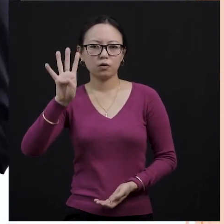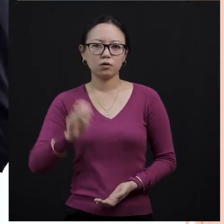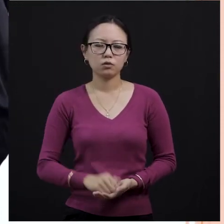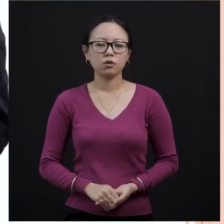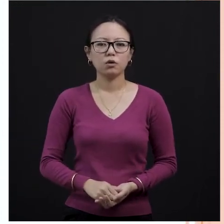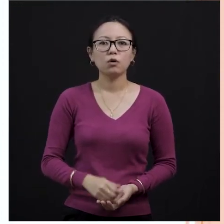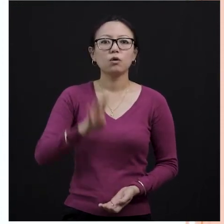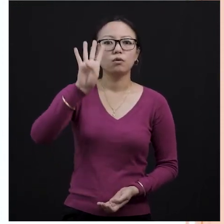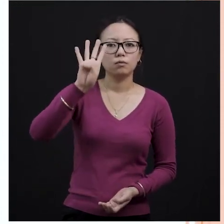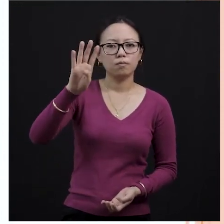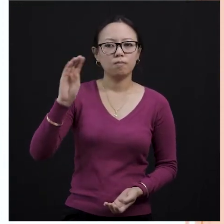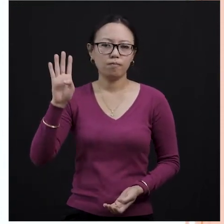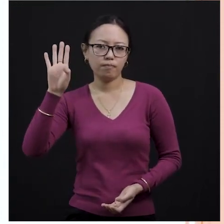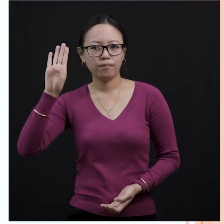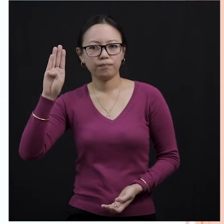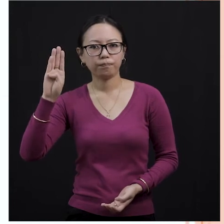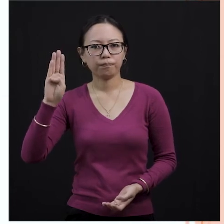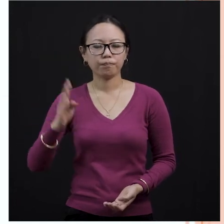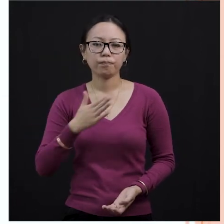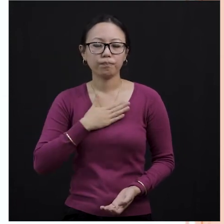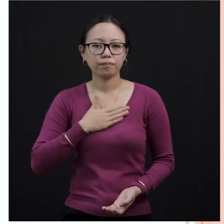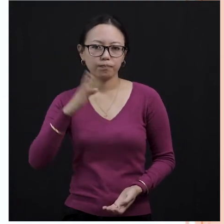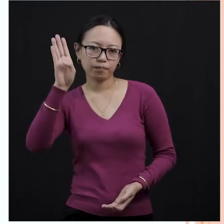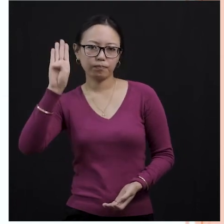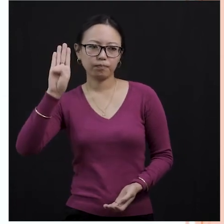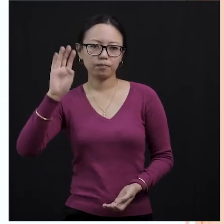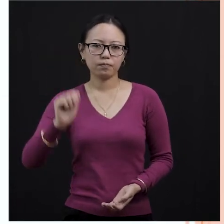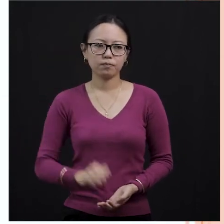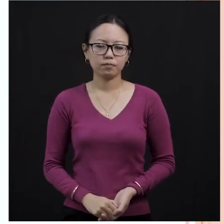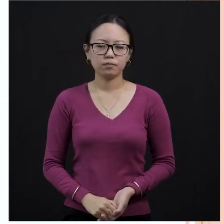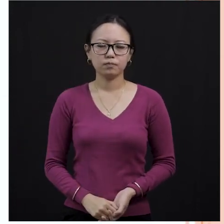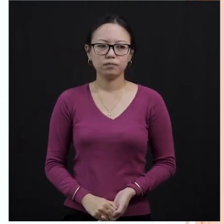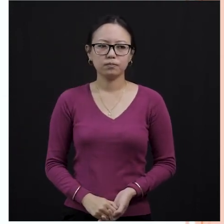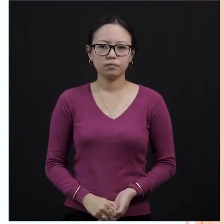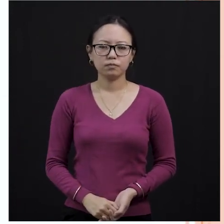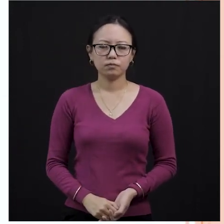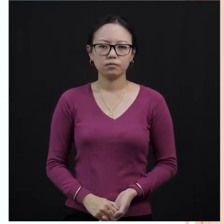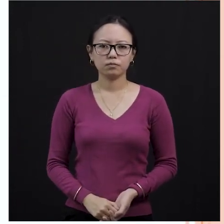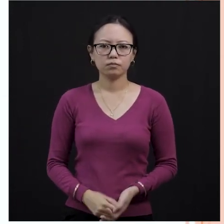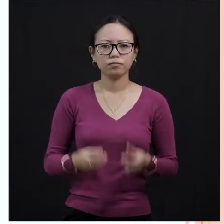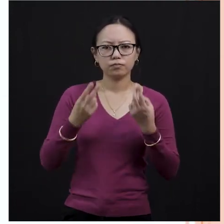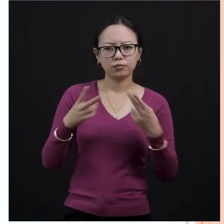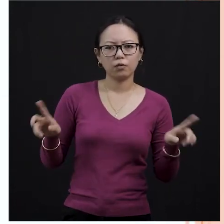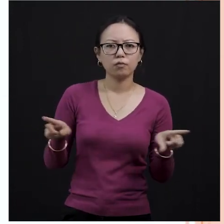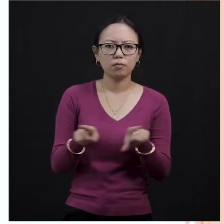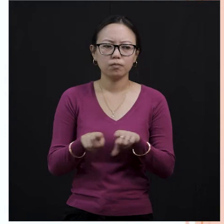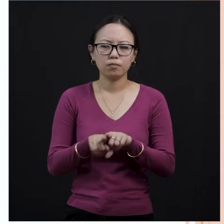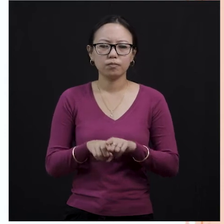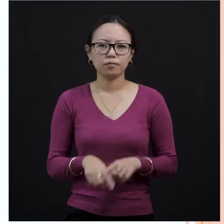we have 4 leaves. So this is how you are going to count. Let's look at a different example